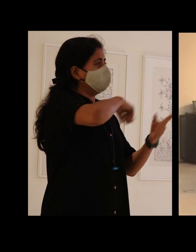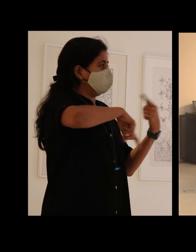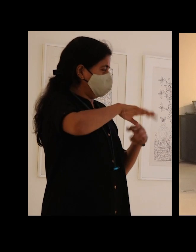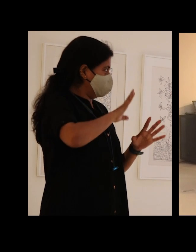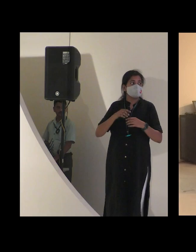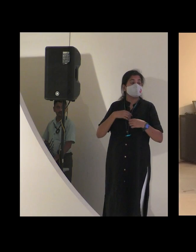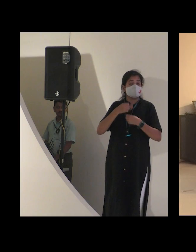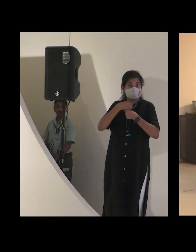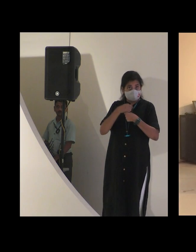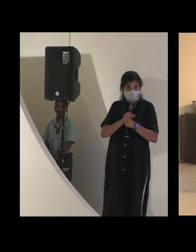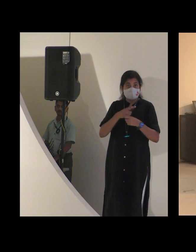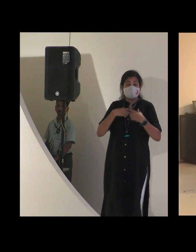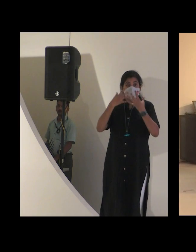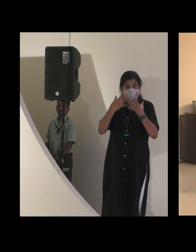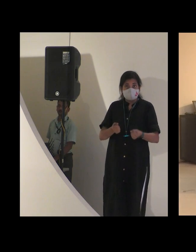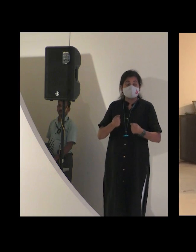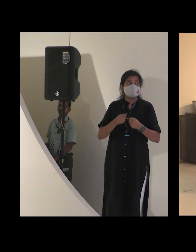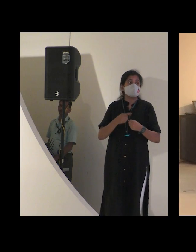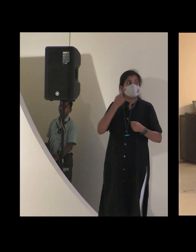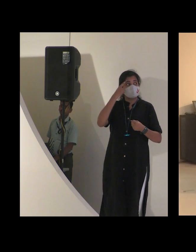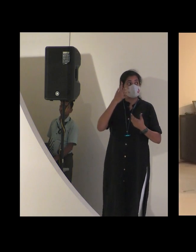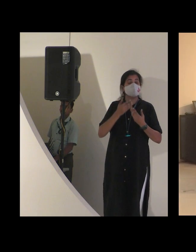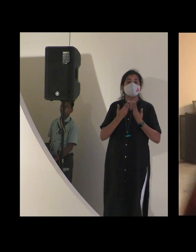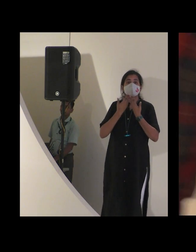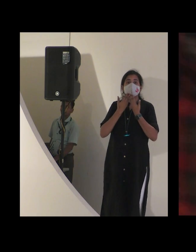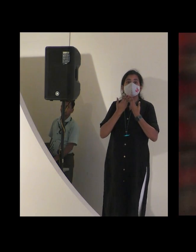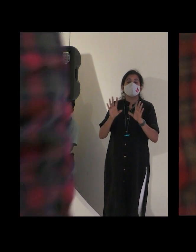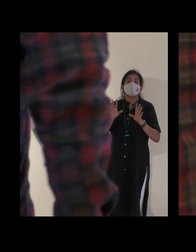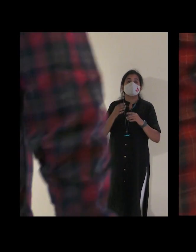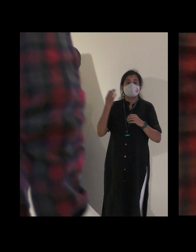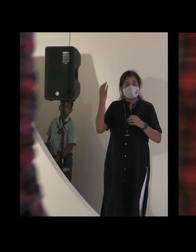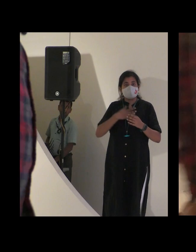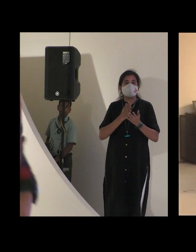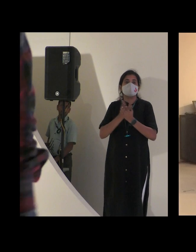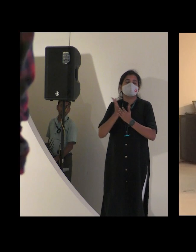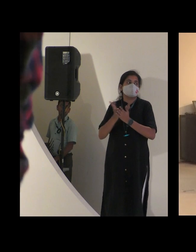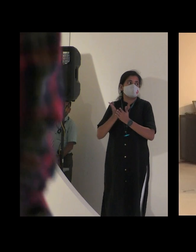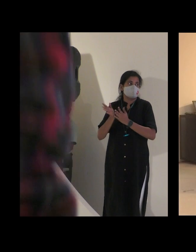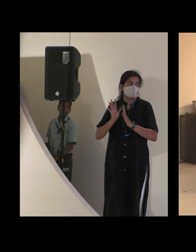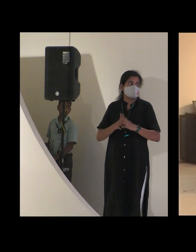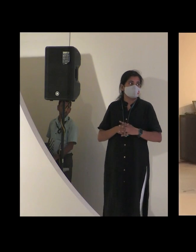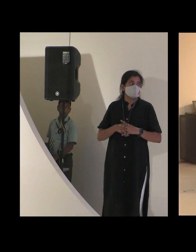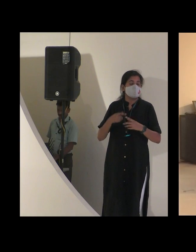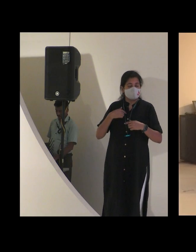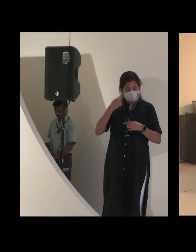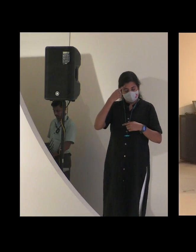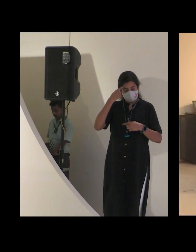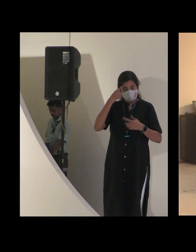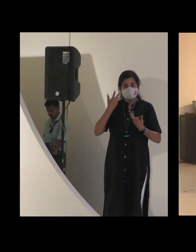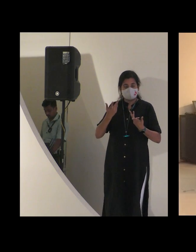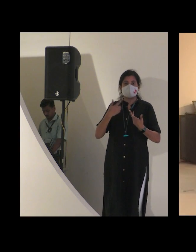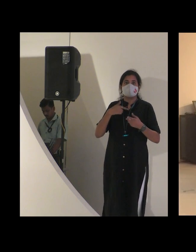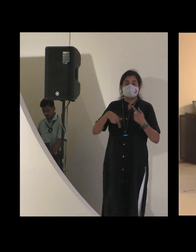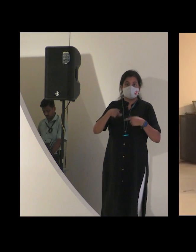creating this need for opening up new ways of doing these things. And I think that within that doing